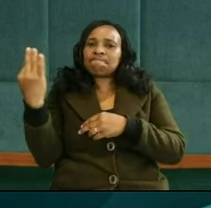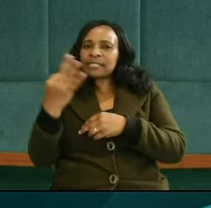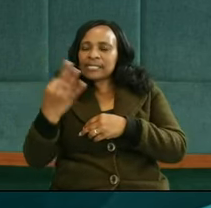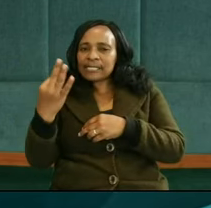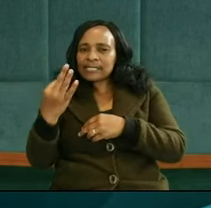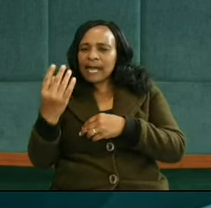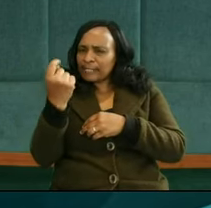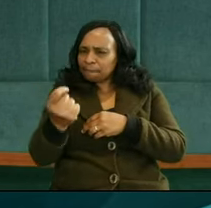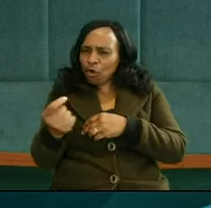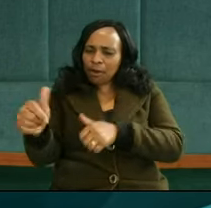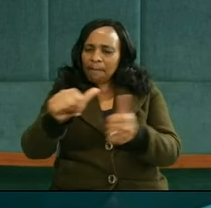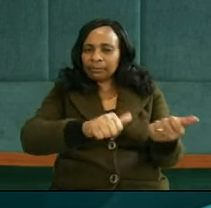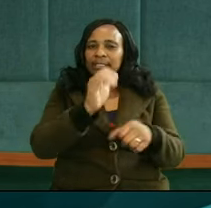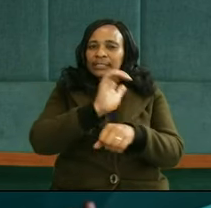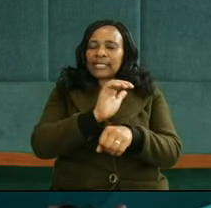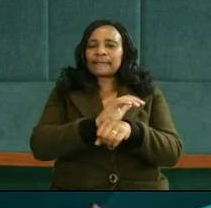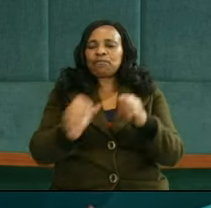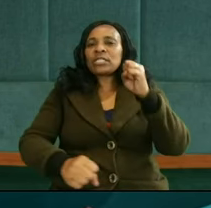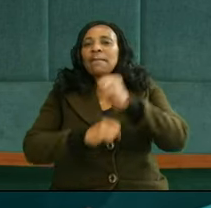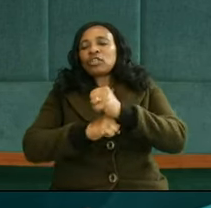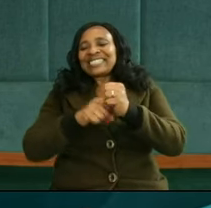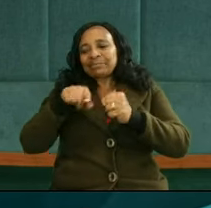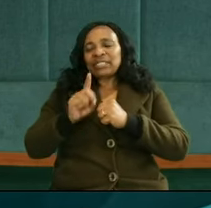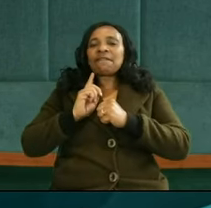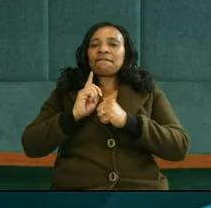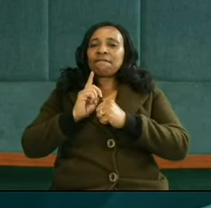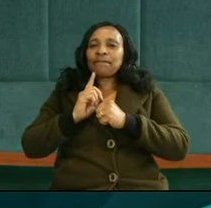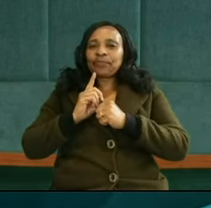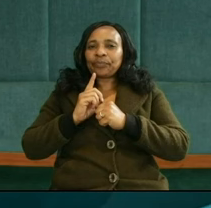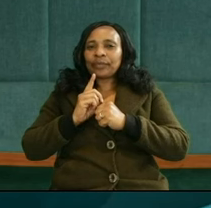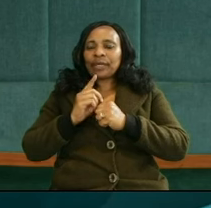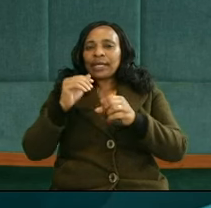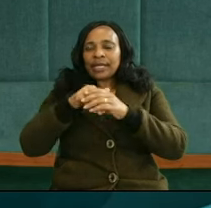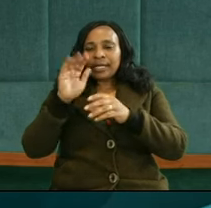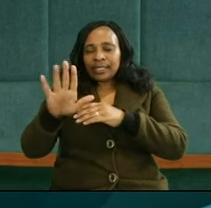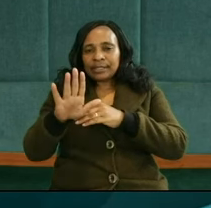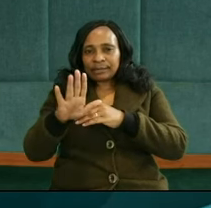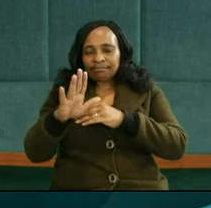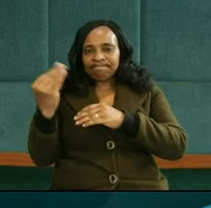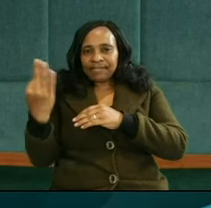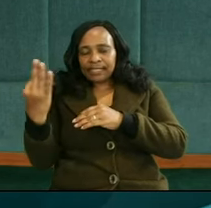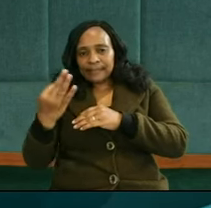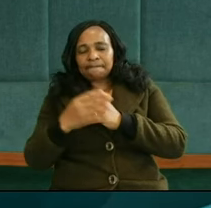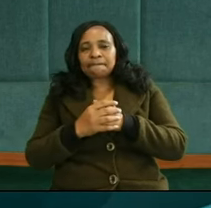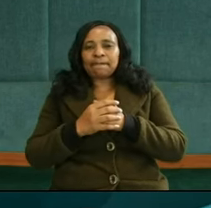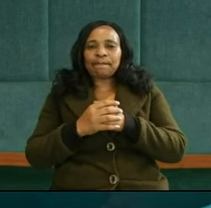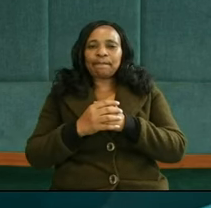small Baptist chapel, supporting himself by his trade.